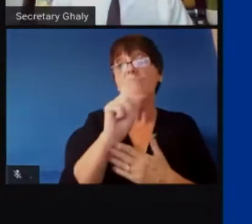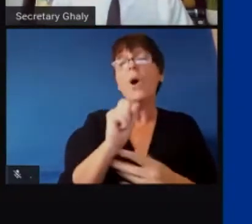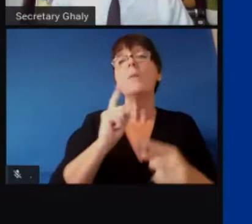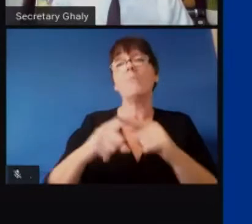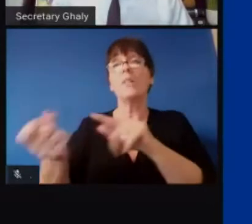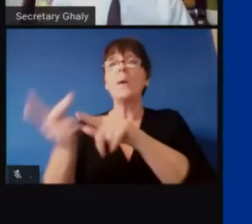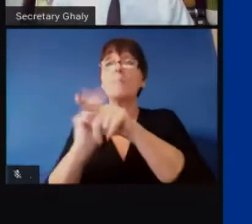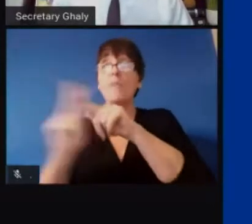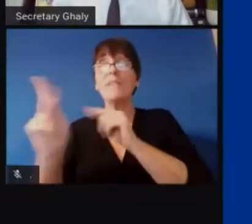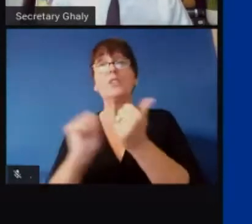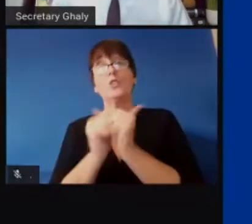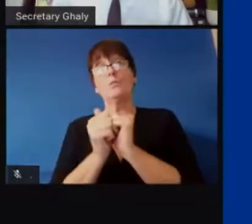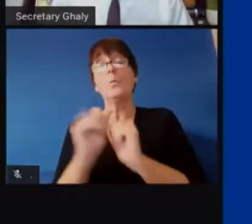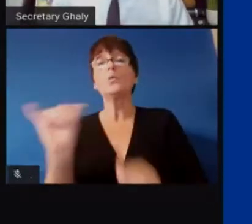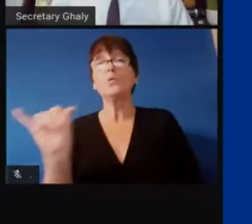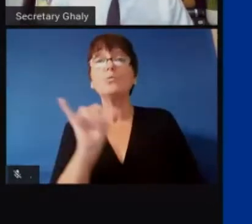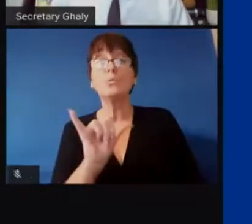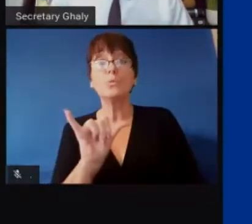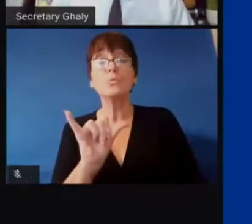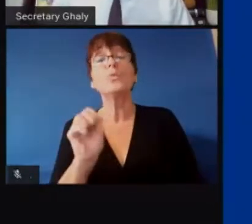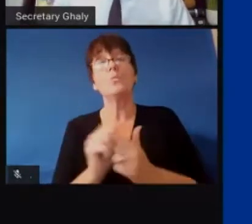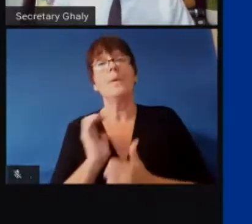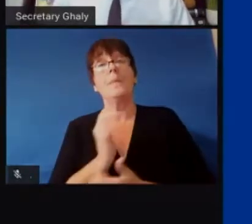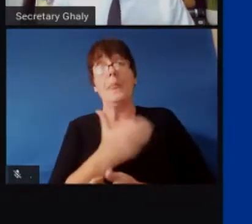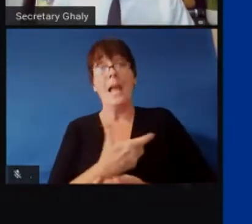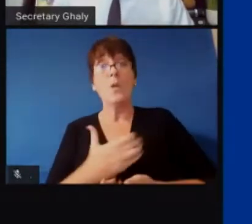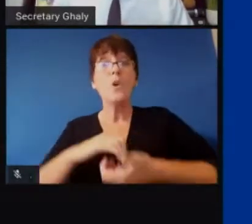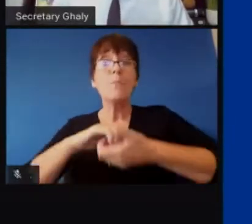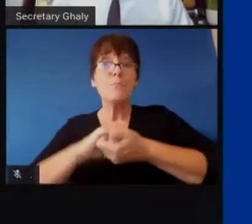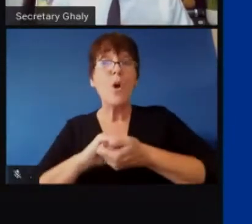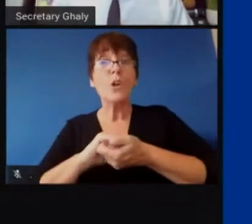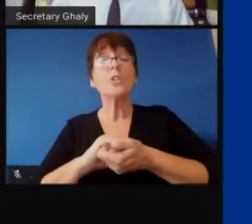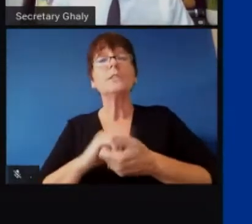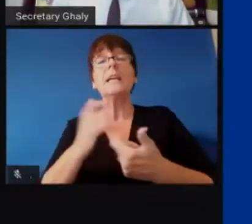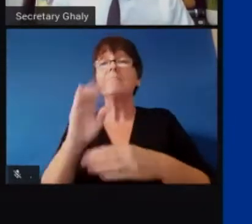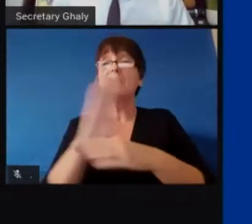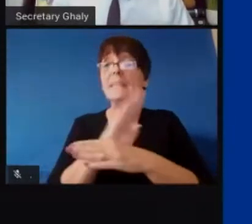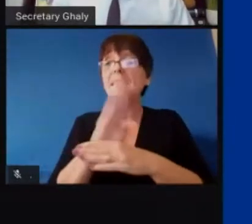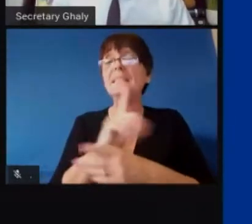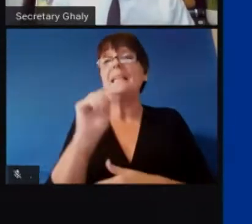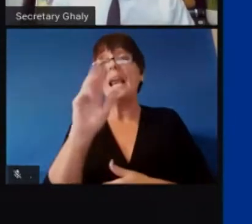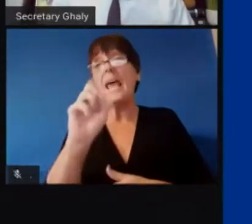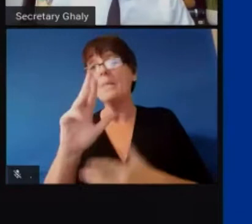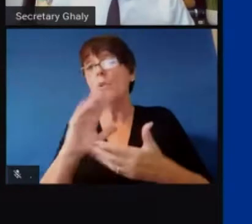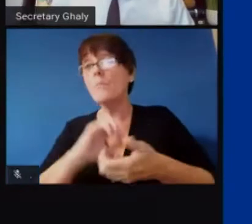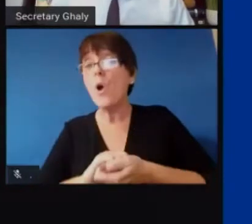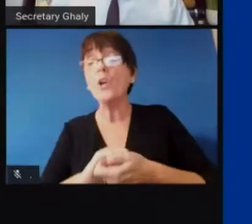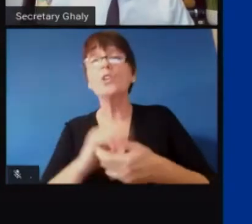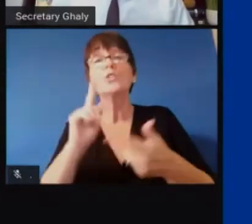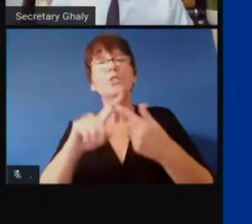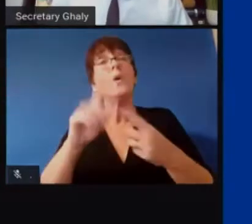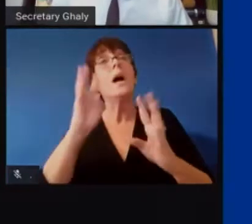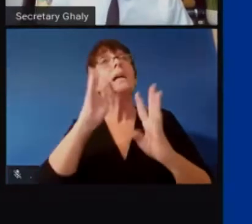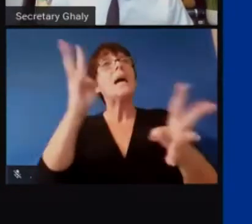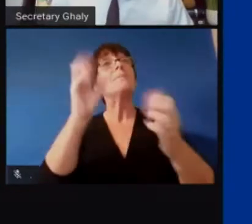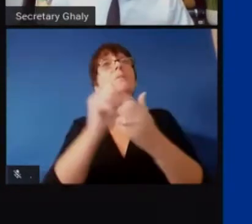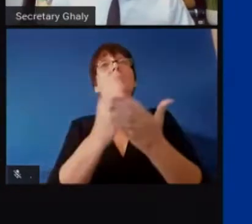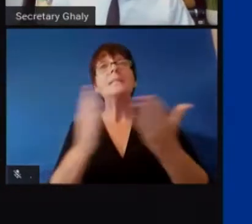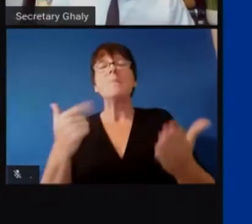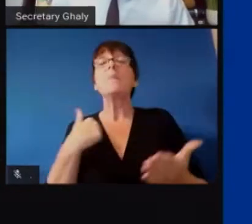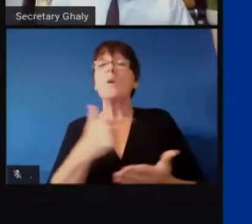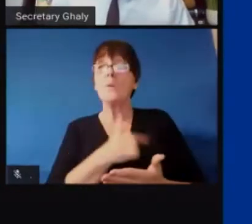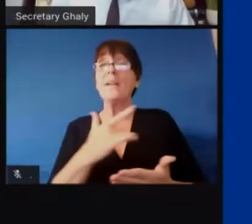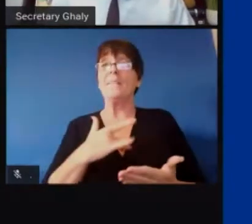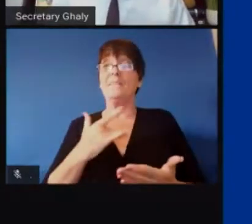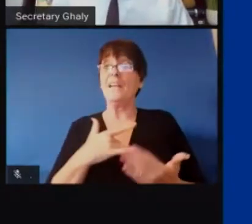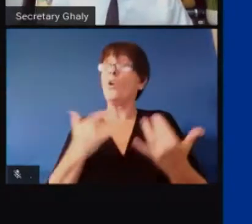professional sporting events with our partners, industry partners, labor partners, to come up with something that we believe